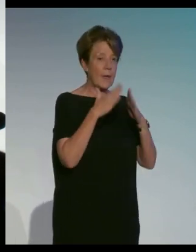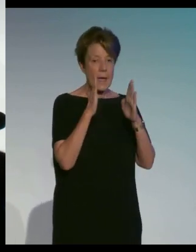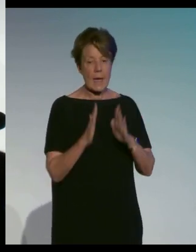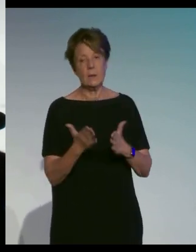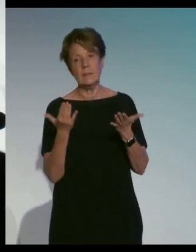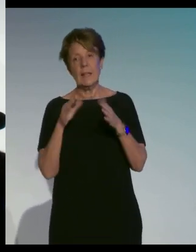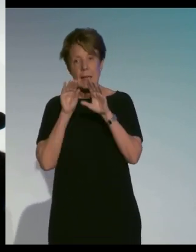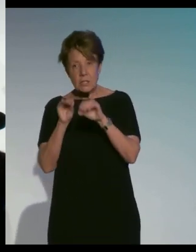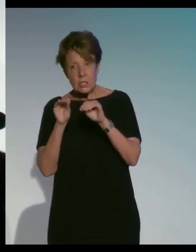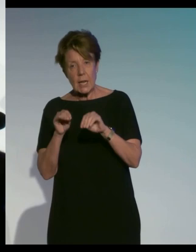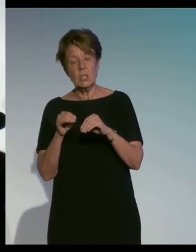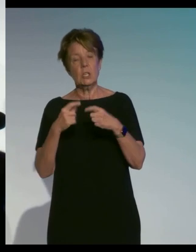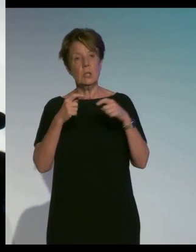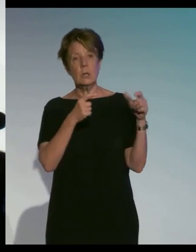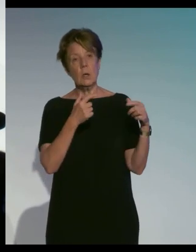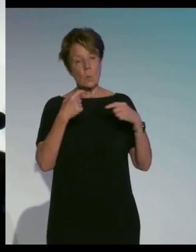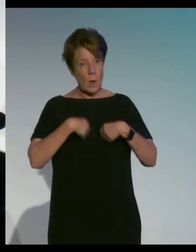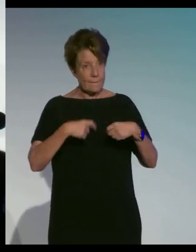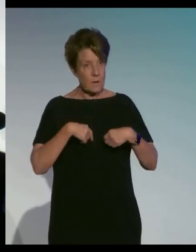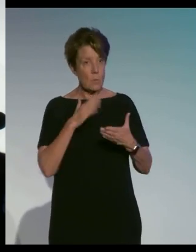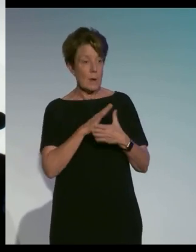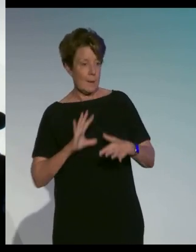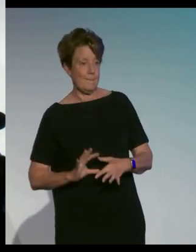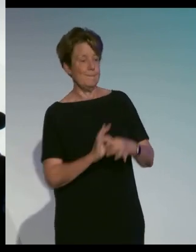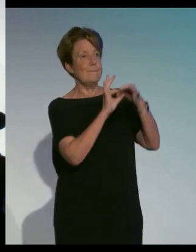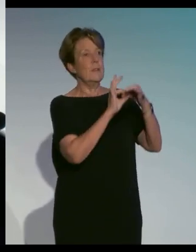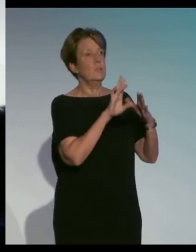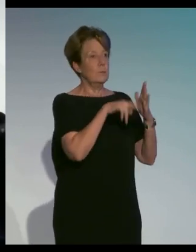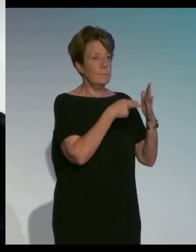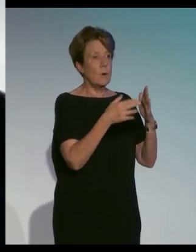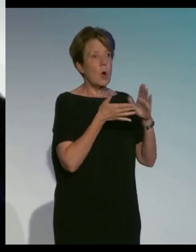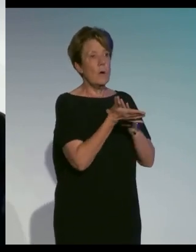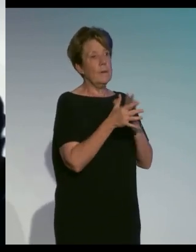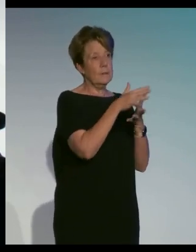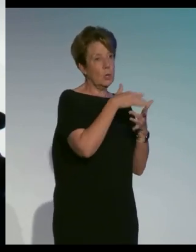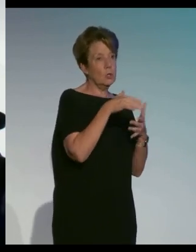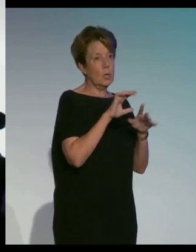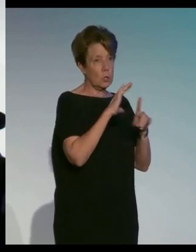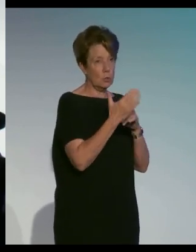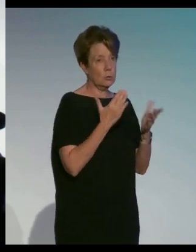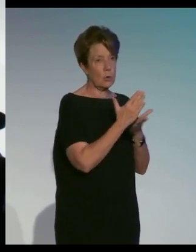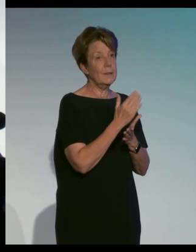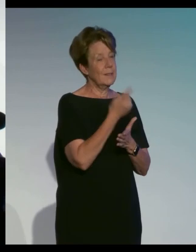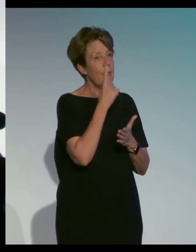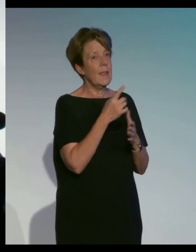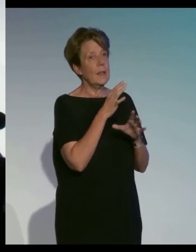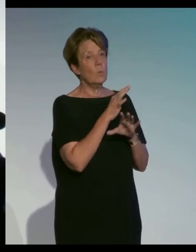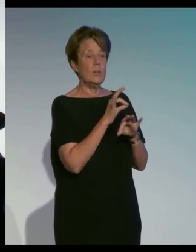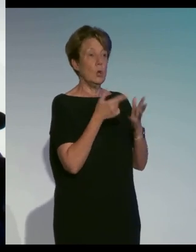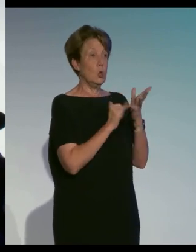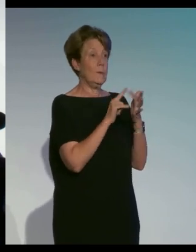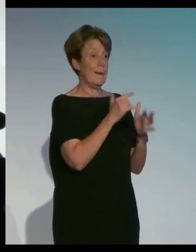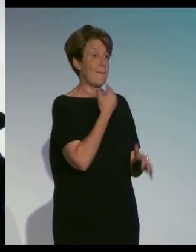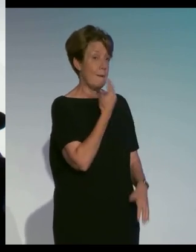welfare, they all fall under the Covenant on Economic, Social and Cultural Rights, and I think that's an underutilised part of international human rights